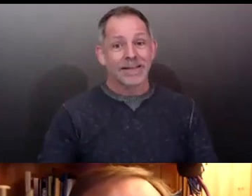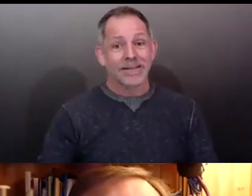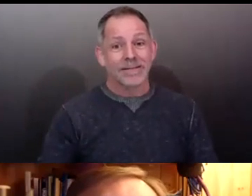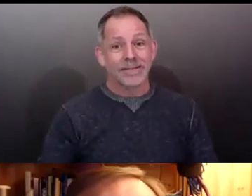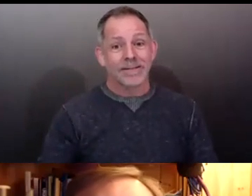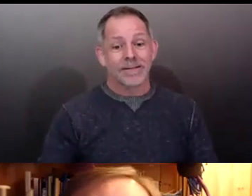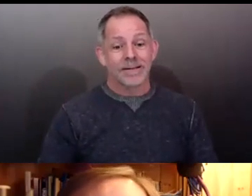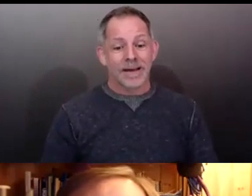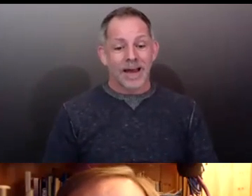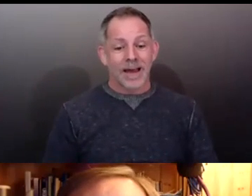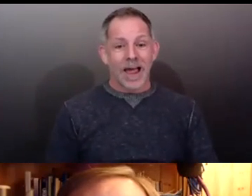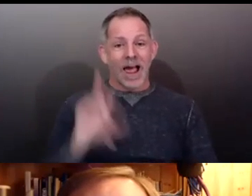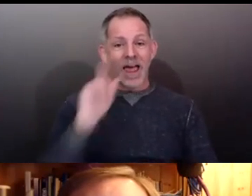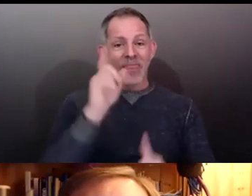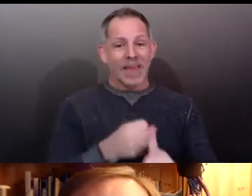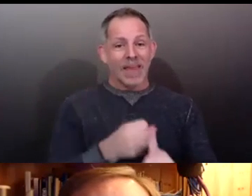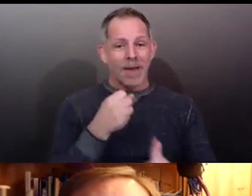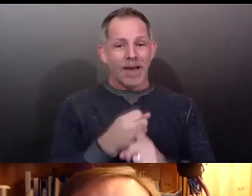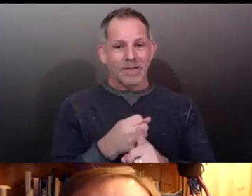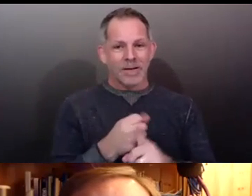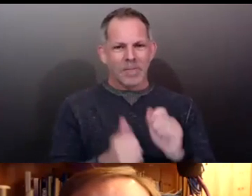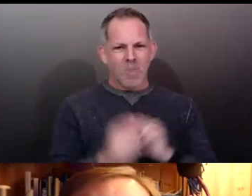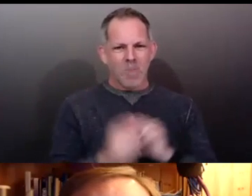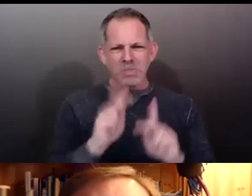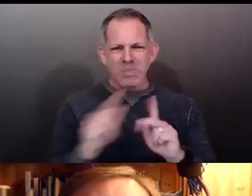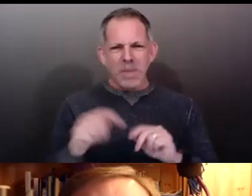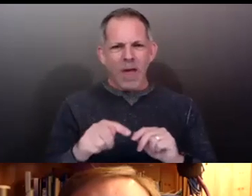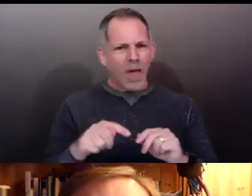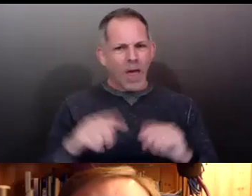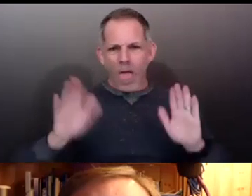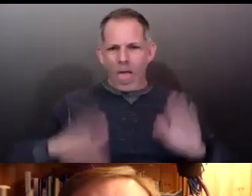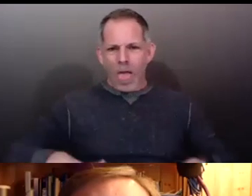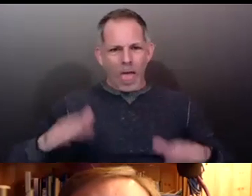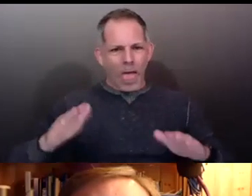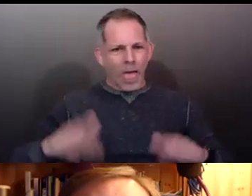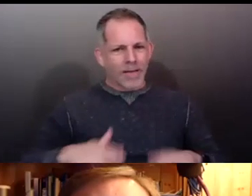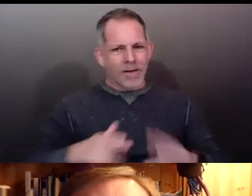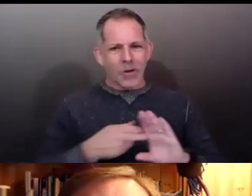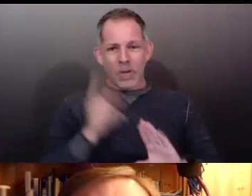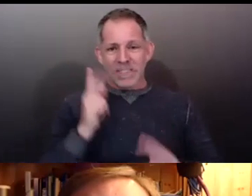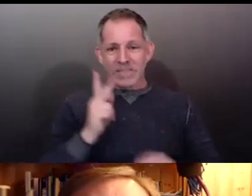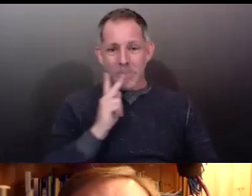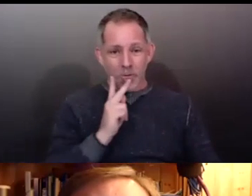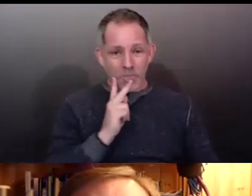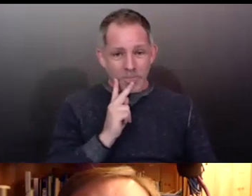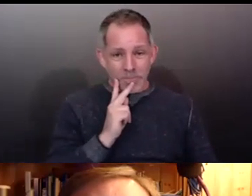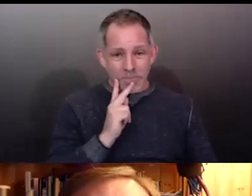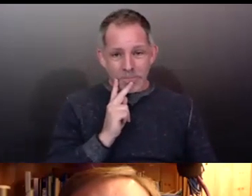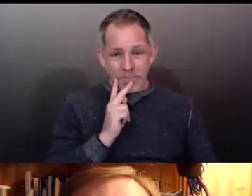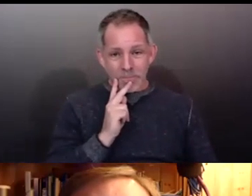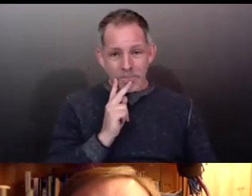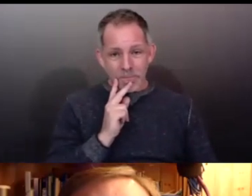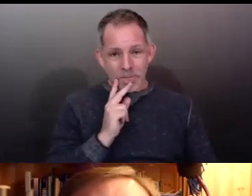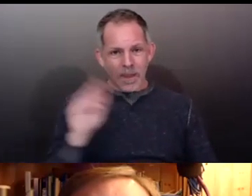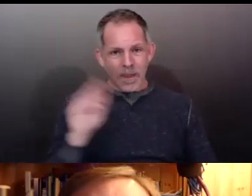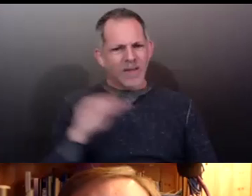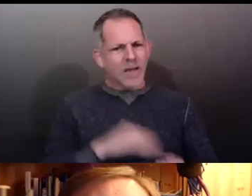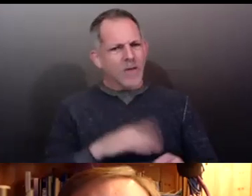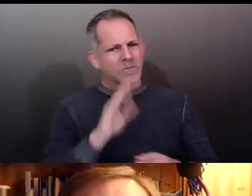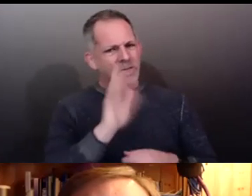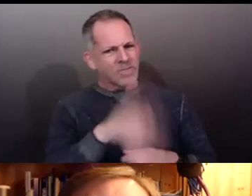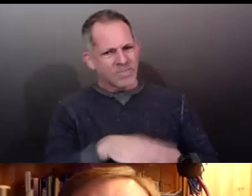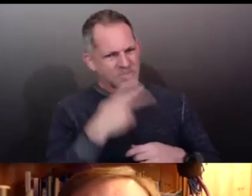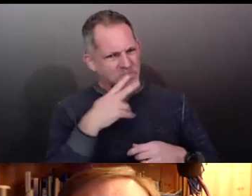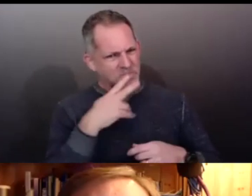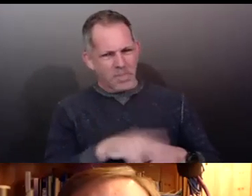Most people who haven't tried to quit smoking haven't been told by the doctor, hey, you know what, smoking's bad for you and you ought to quit. Most